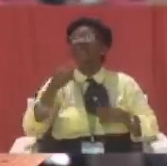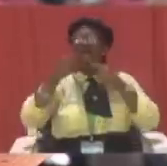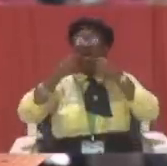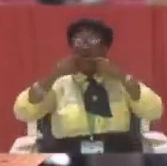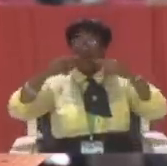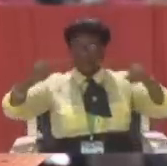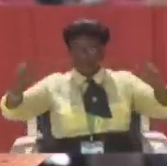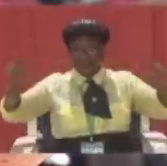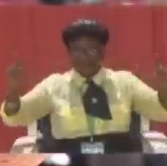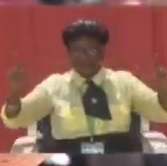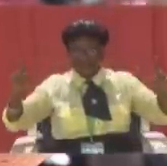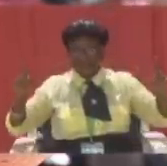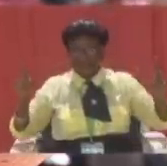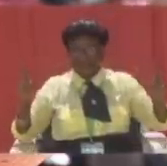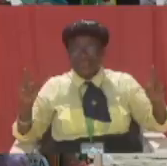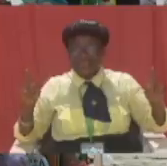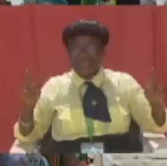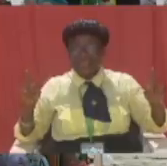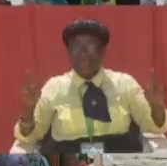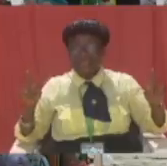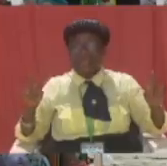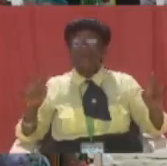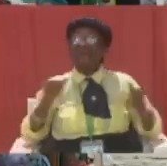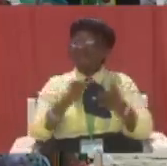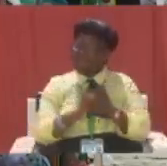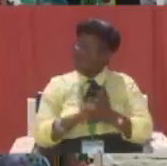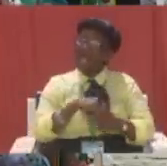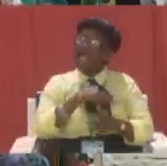had given you will come to pass.